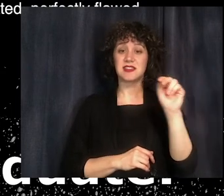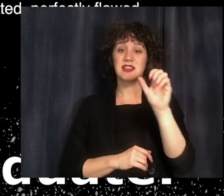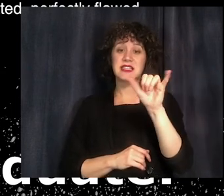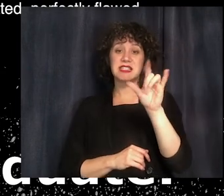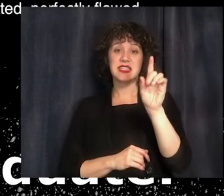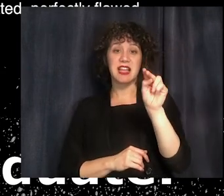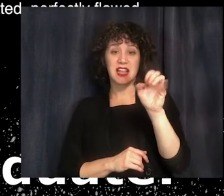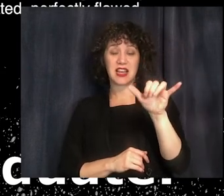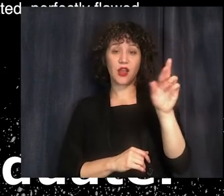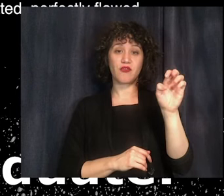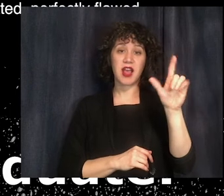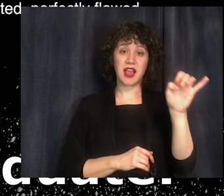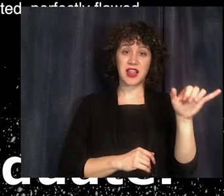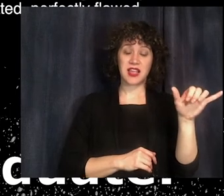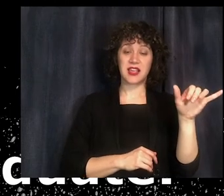Sydney Riley.